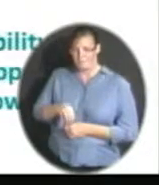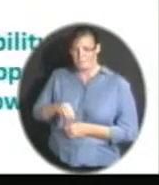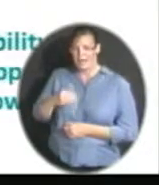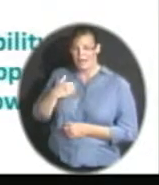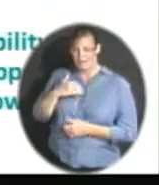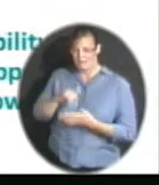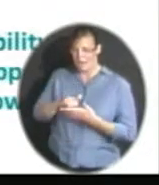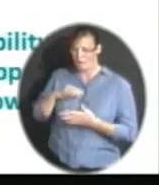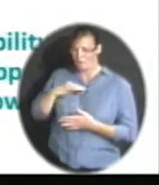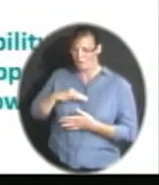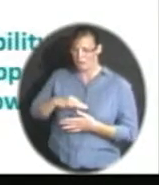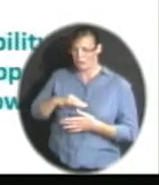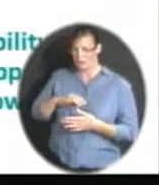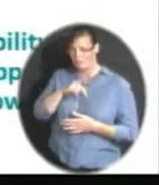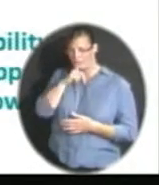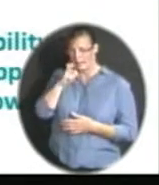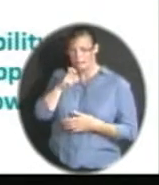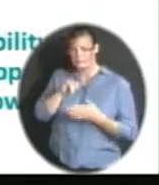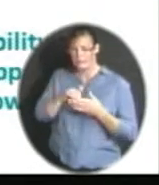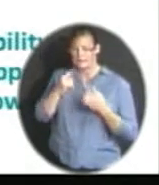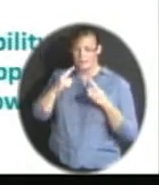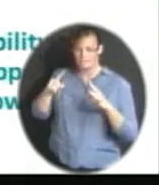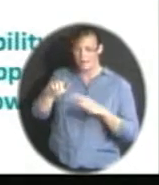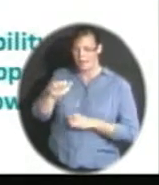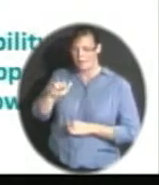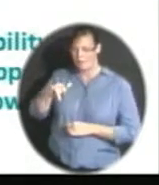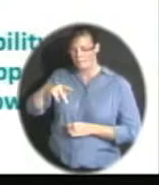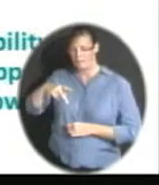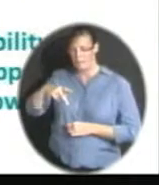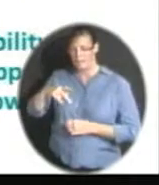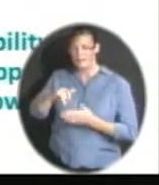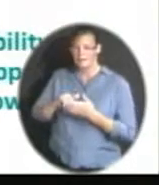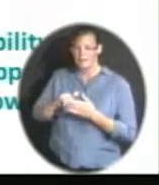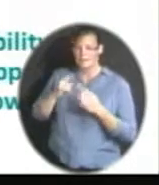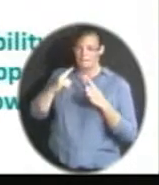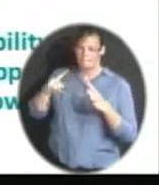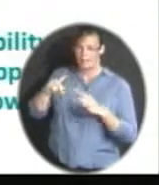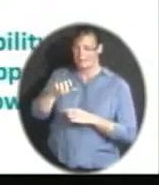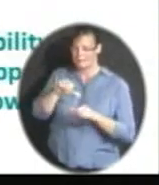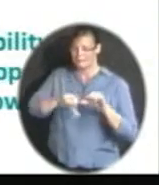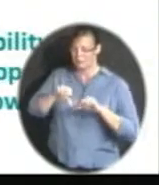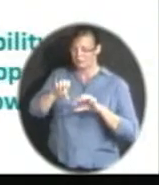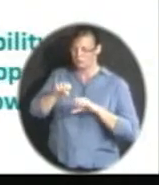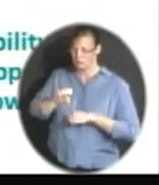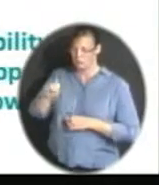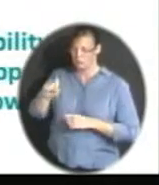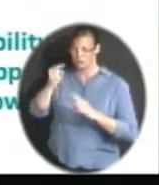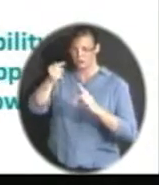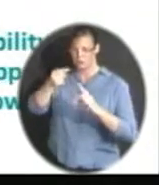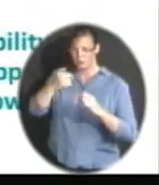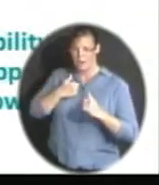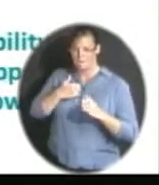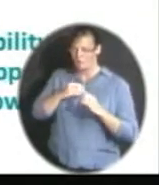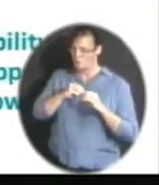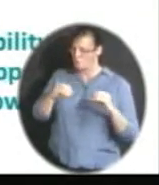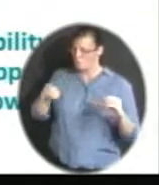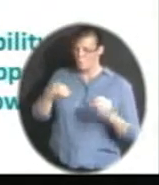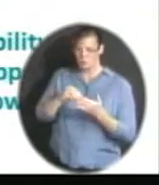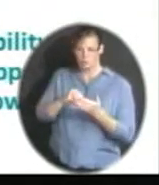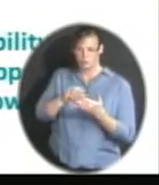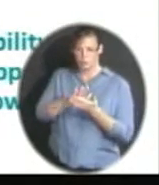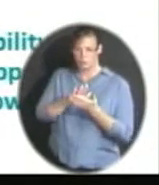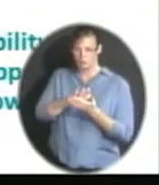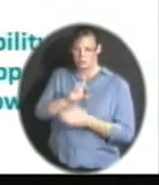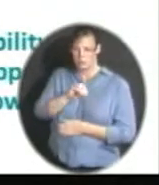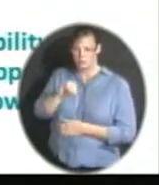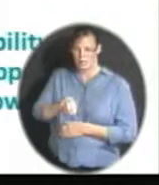have that accreditation due to the fact that they make AYP, due to the fact that they make the science and social studies targets. We have absolutely no schools in Olathe